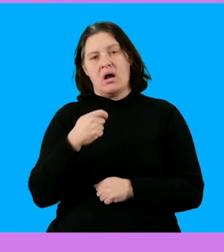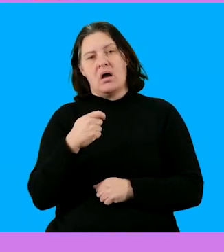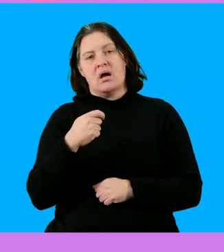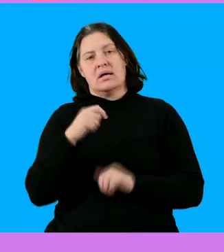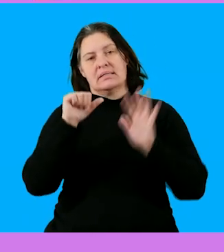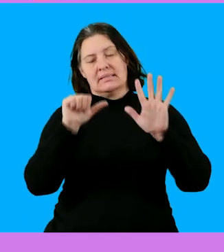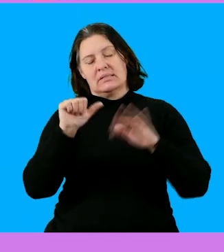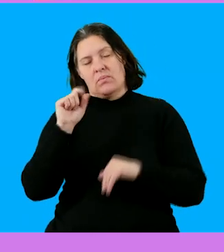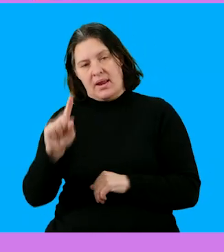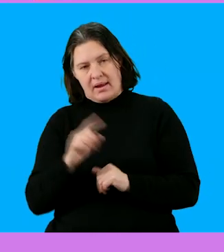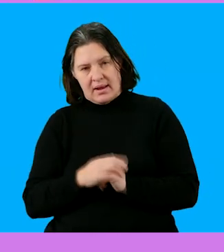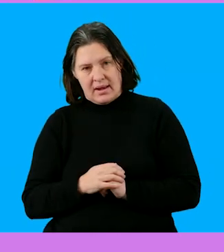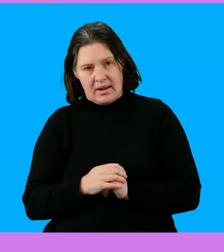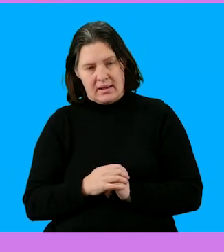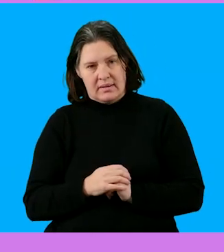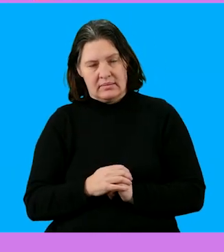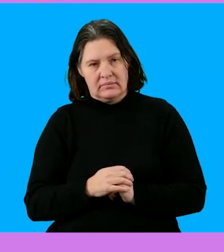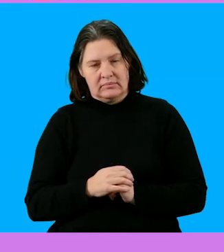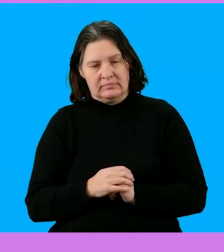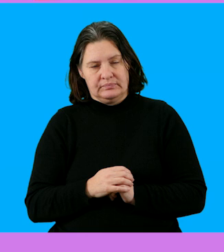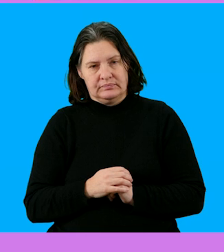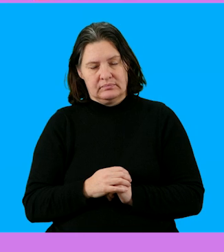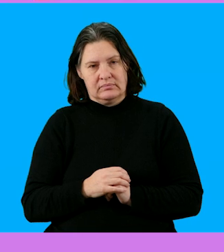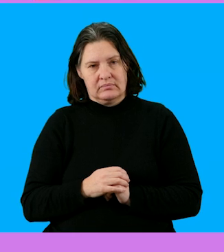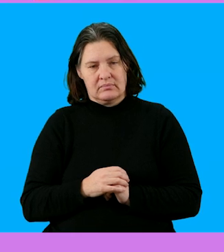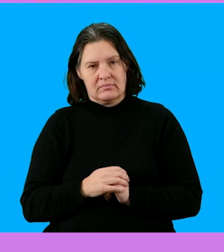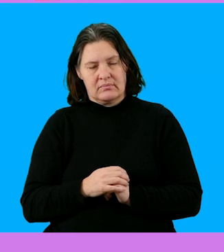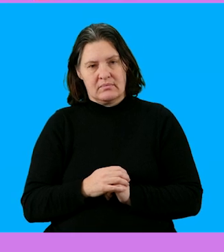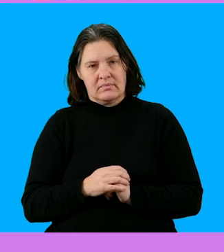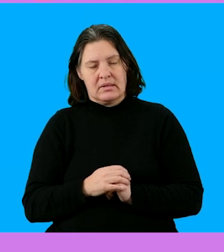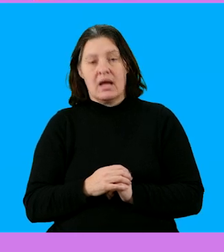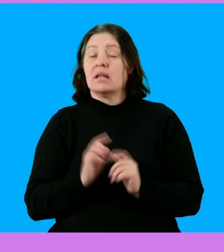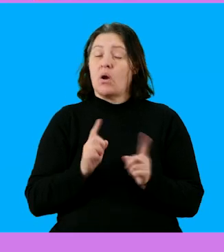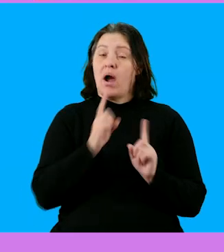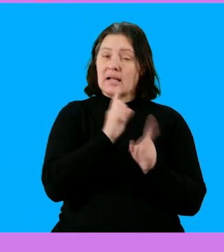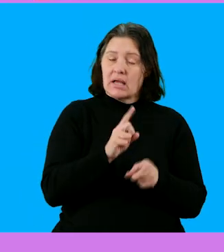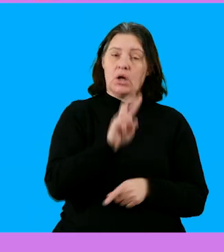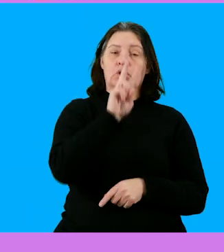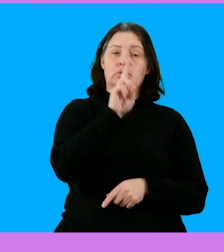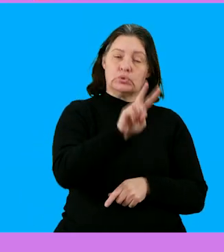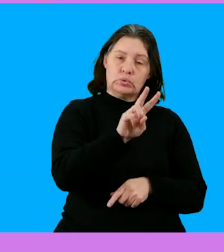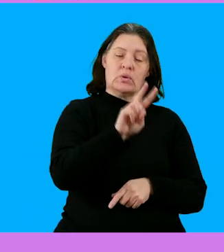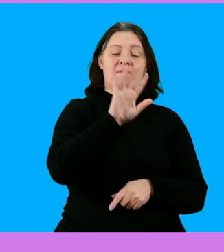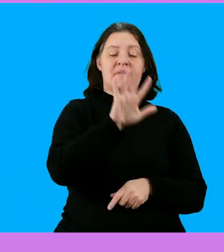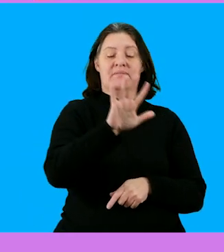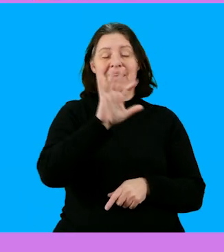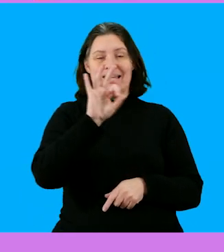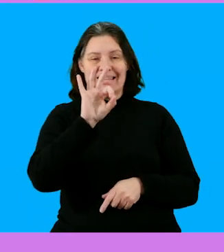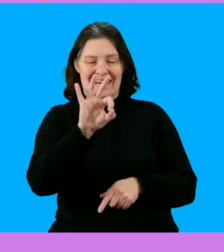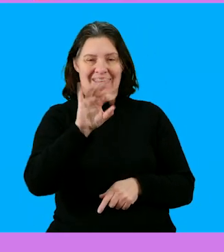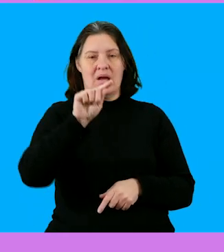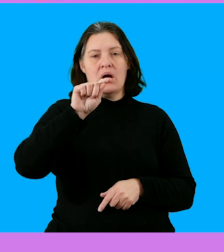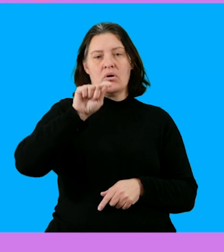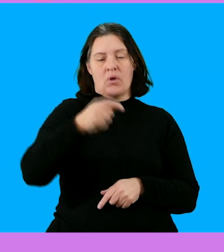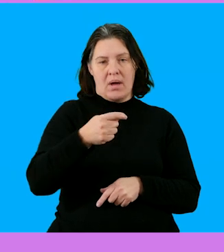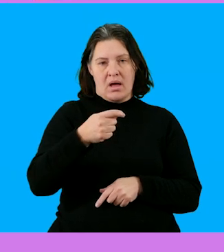1.61. Right? So it's not 254, but 253. Comma,